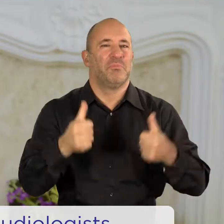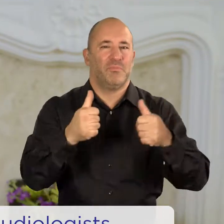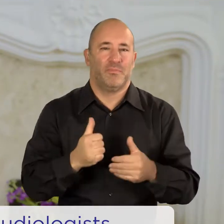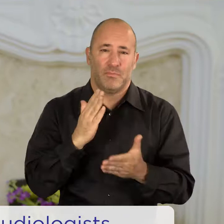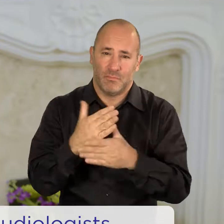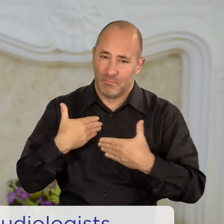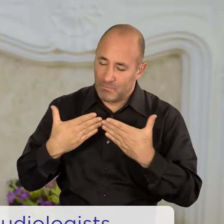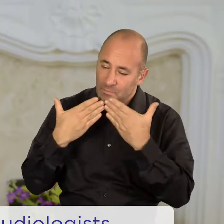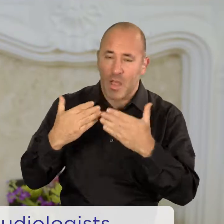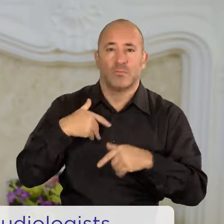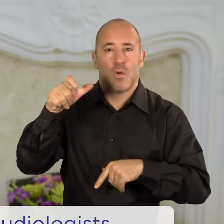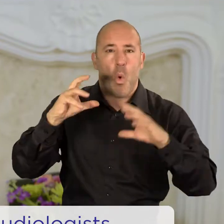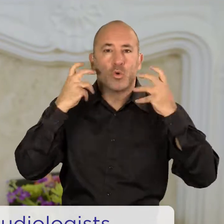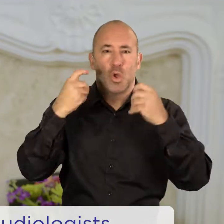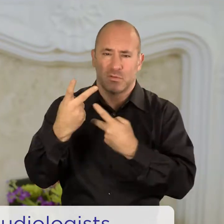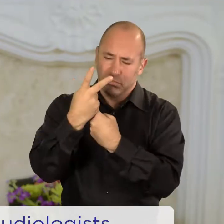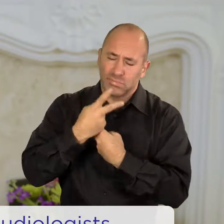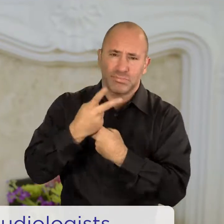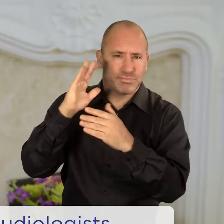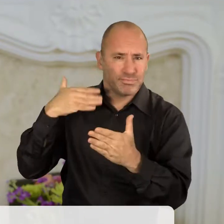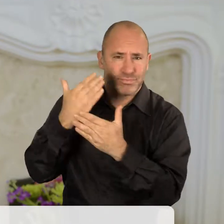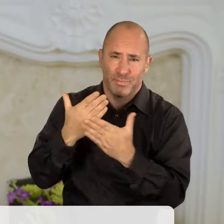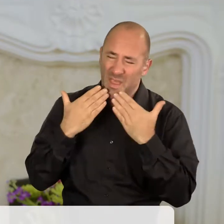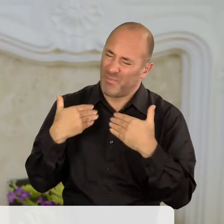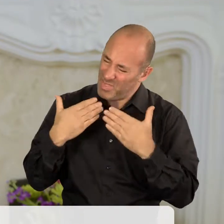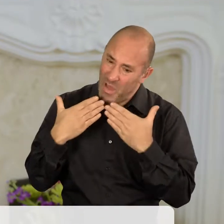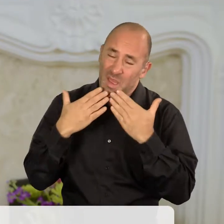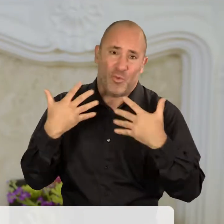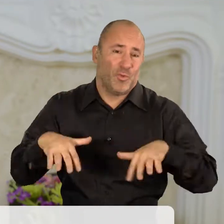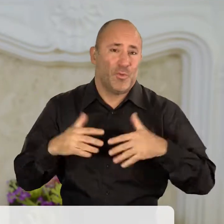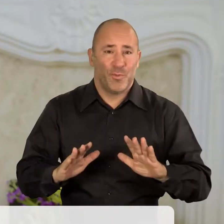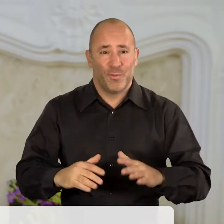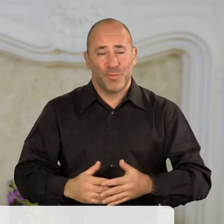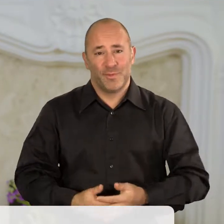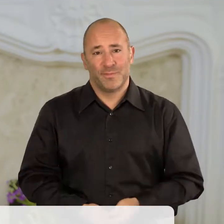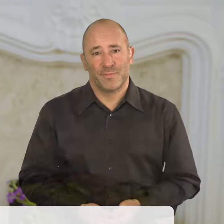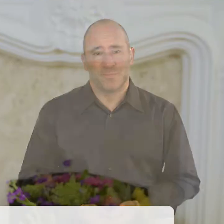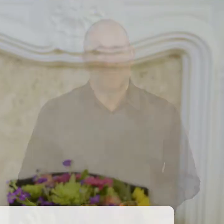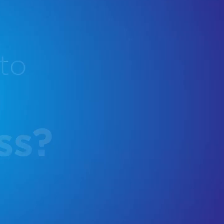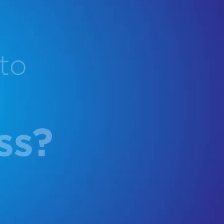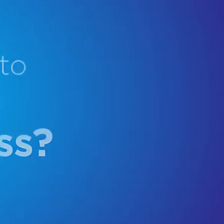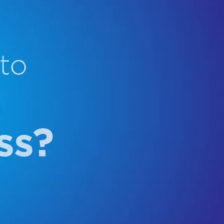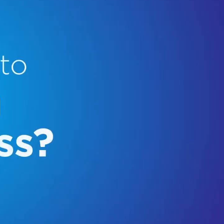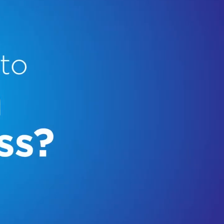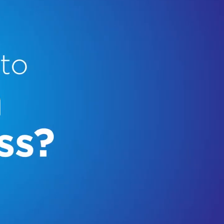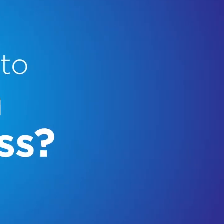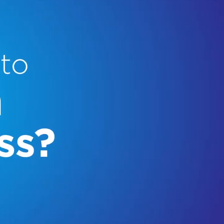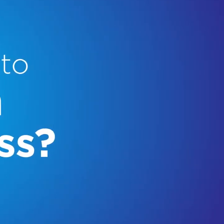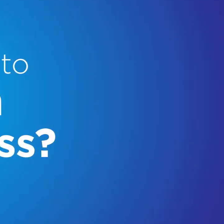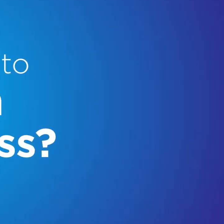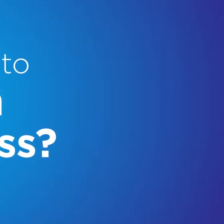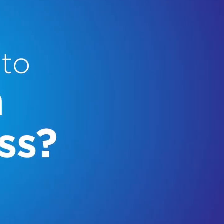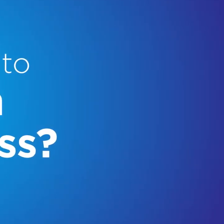wonderful audiologists who have looked after me over the years, to whom I owe absolutely everything.